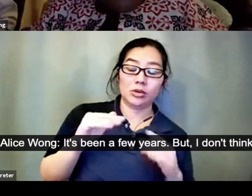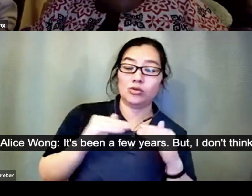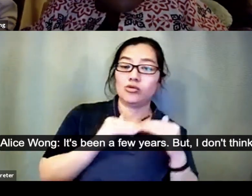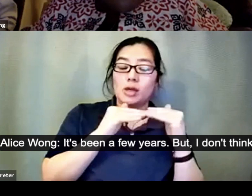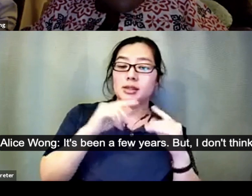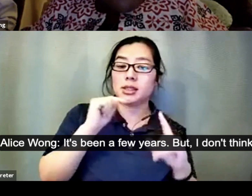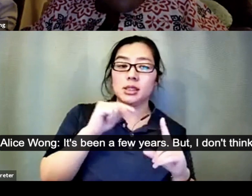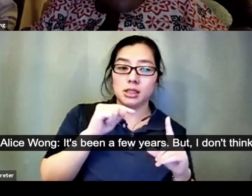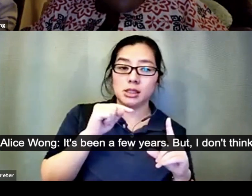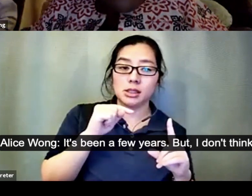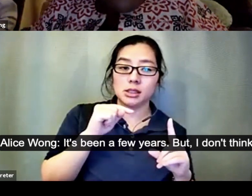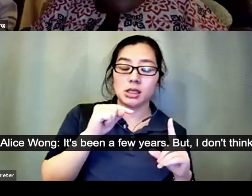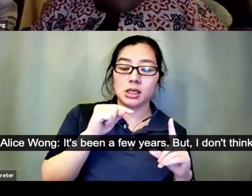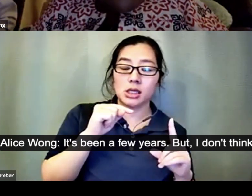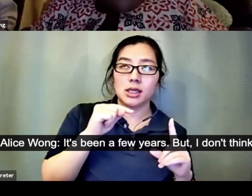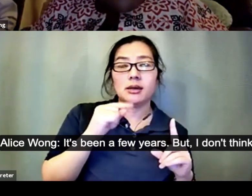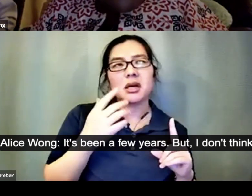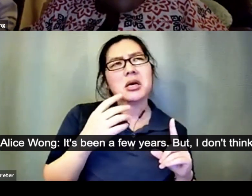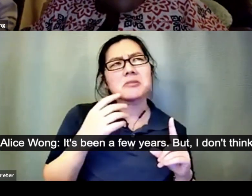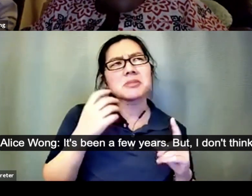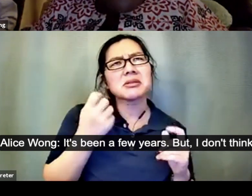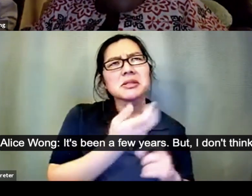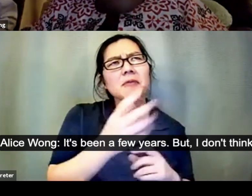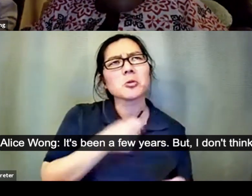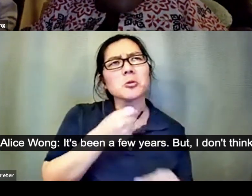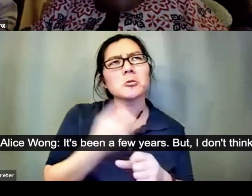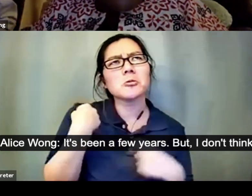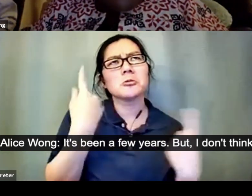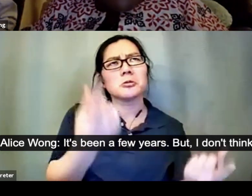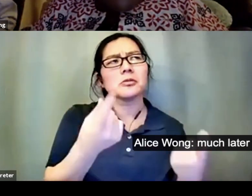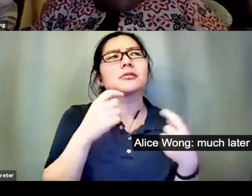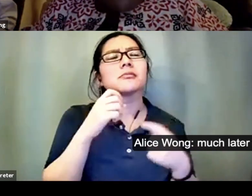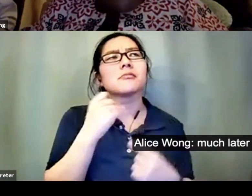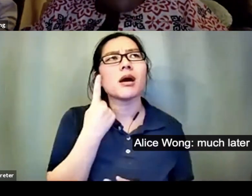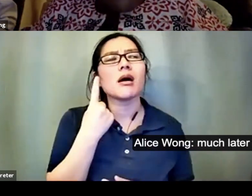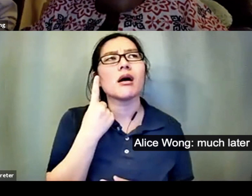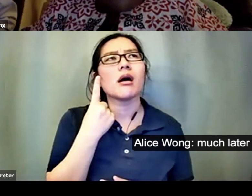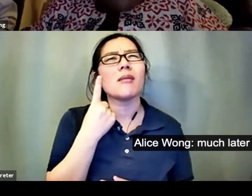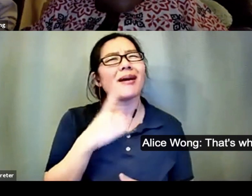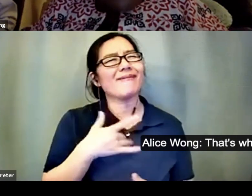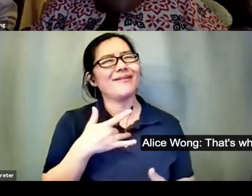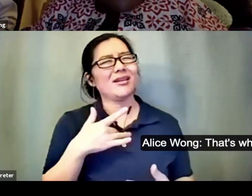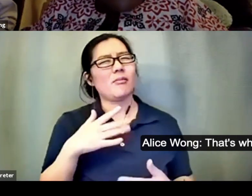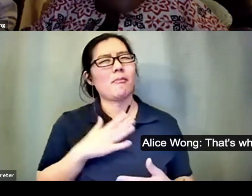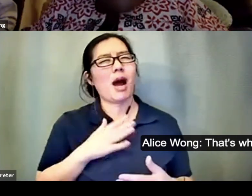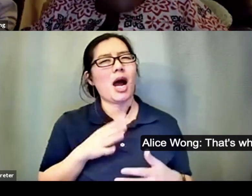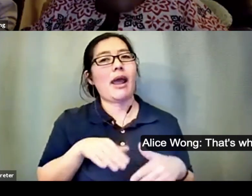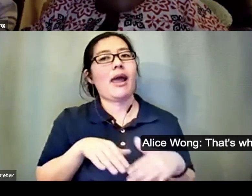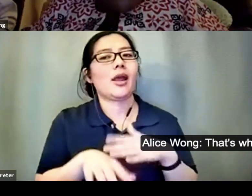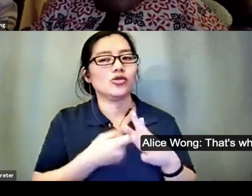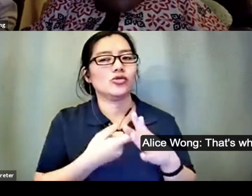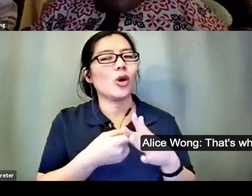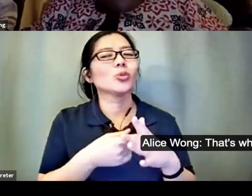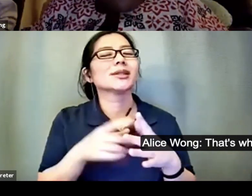been my entry point is much later than Leah and Patty's. So